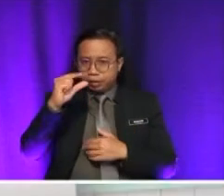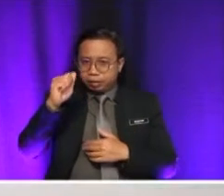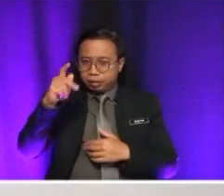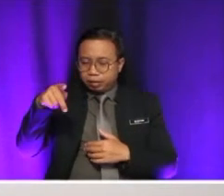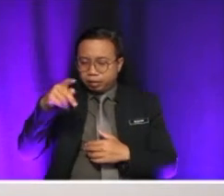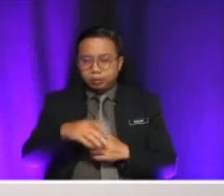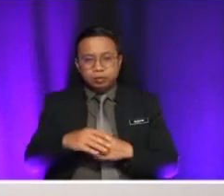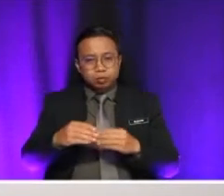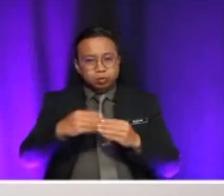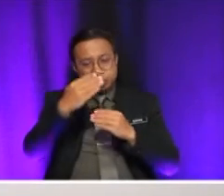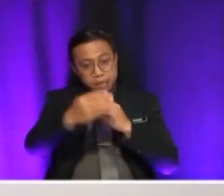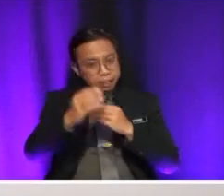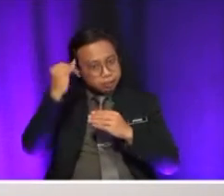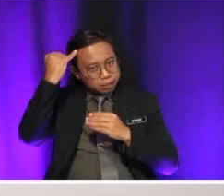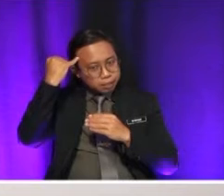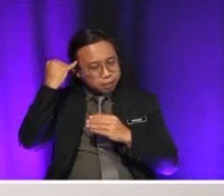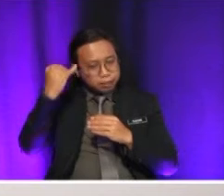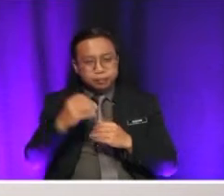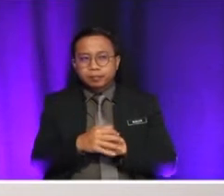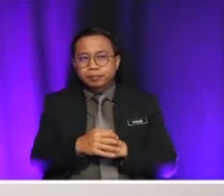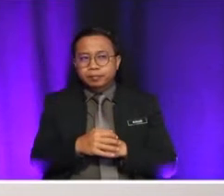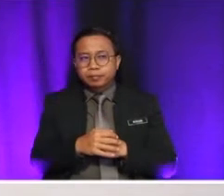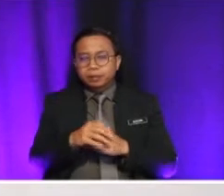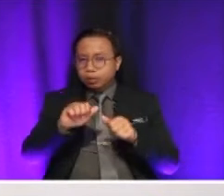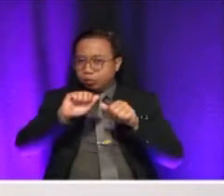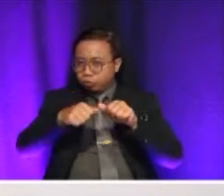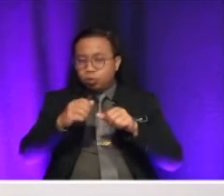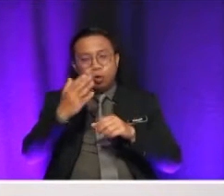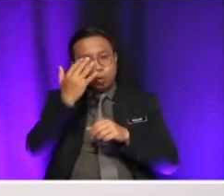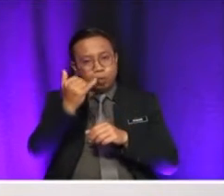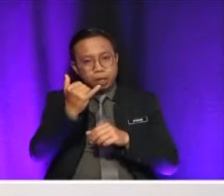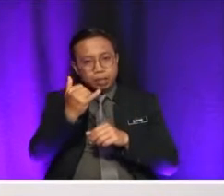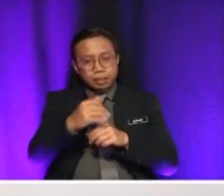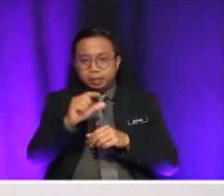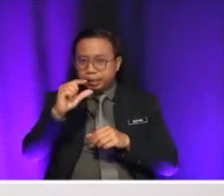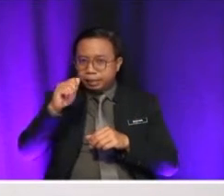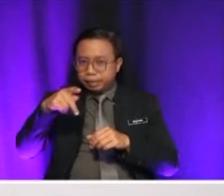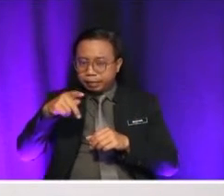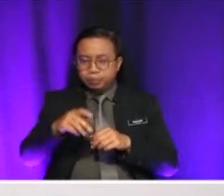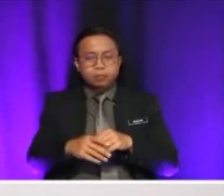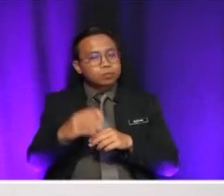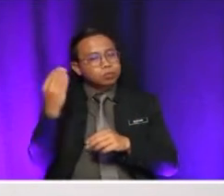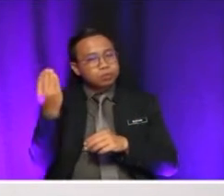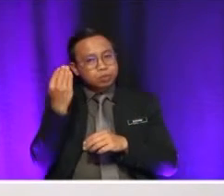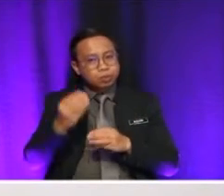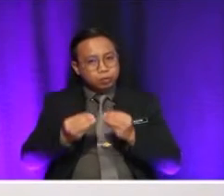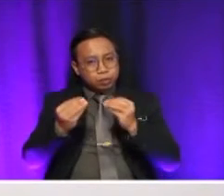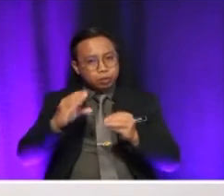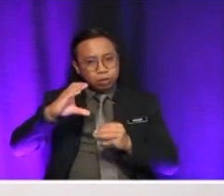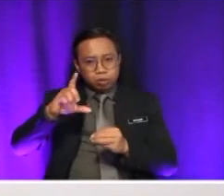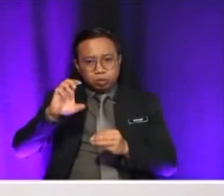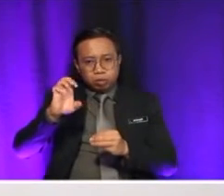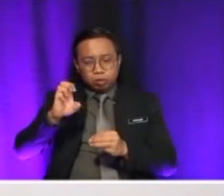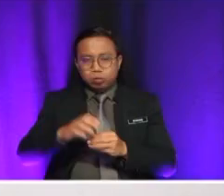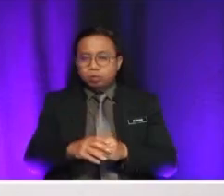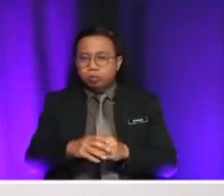it goes to the next idea, which is another solution. So why is there a gap? And the gap is actually giving us a clue there is actually